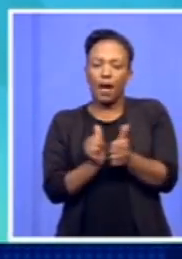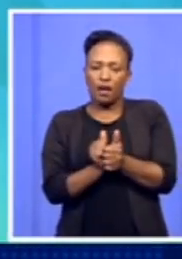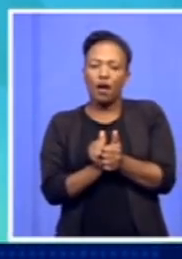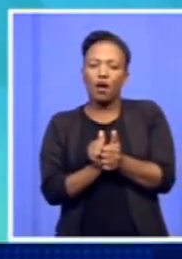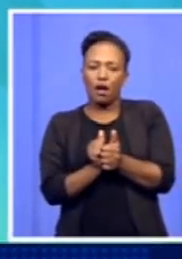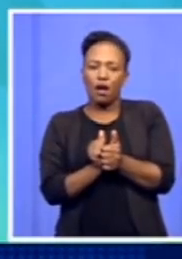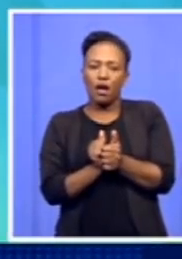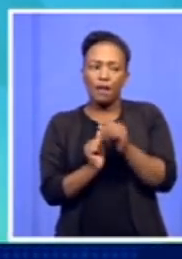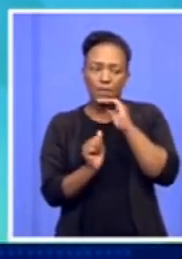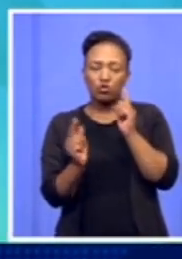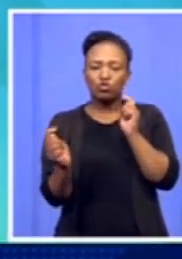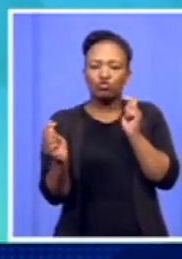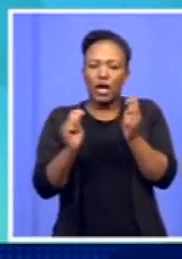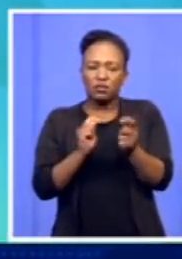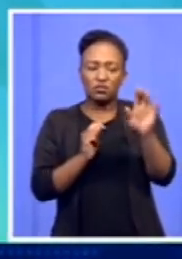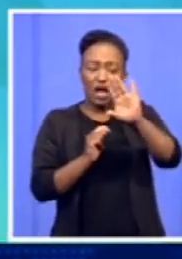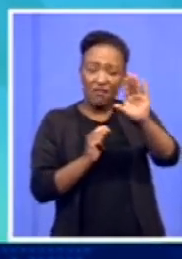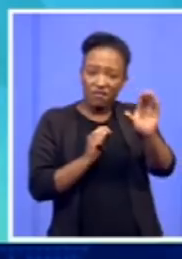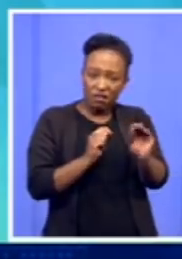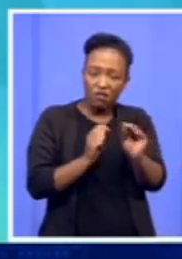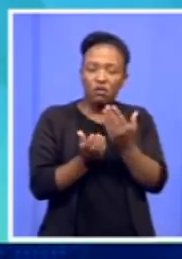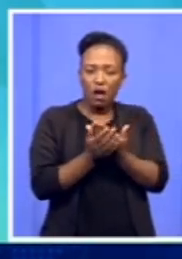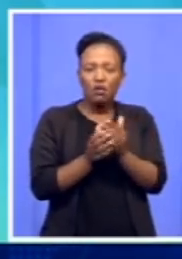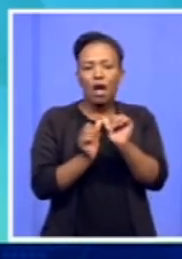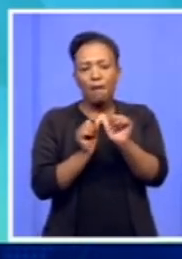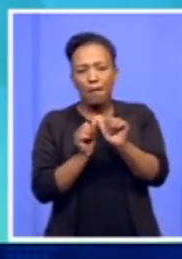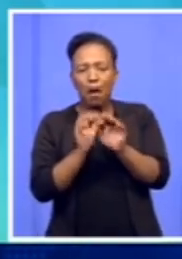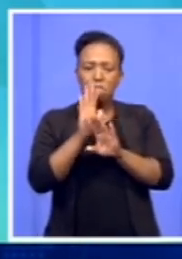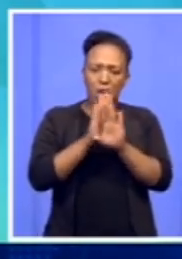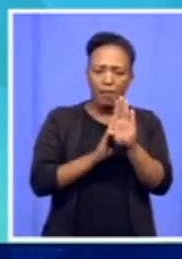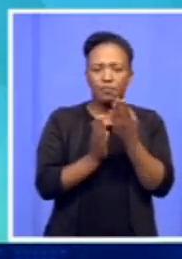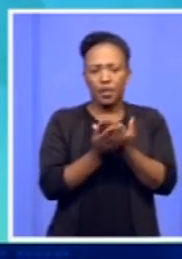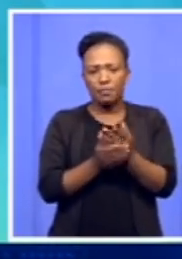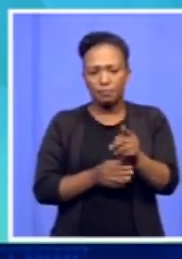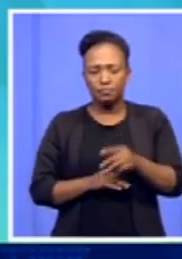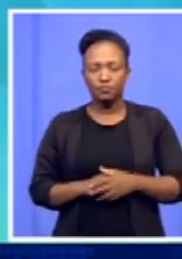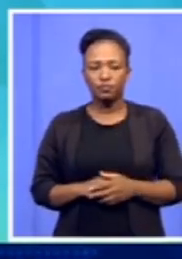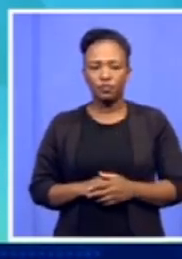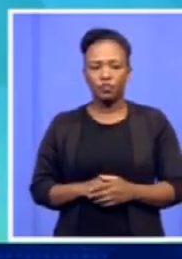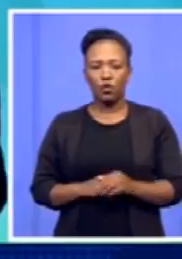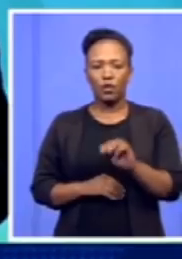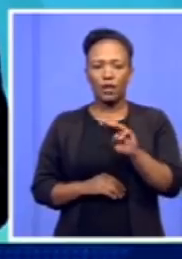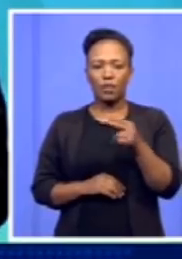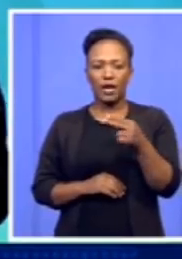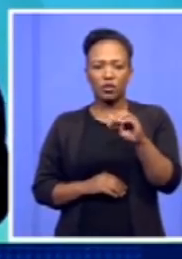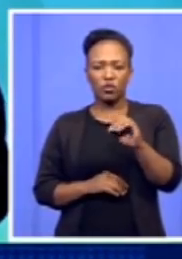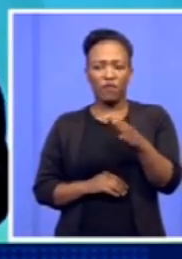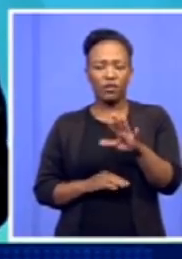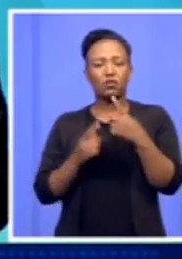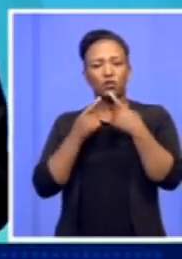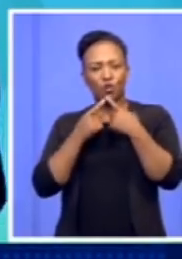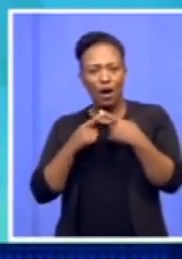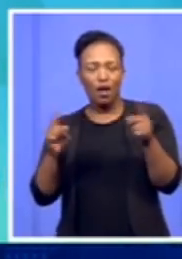better. Indeed, as soon as WHO announced the emergence of this novel pathogen, we witnessed